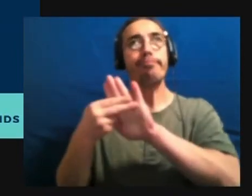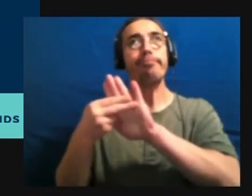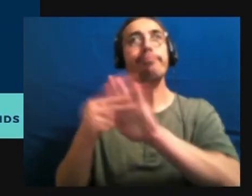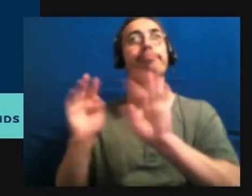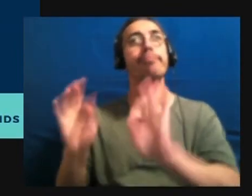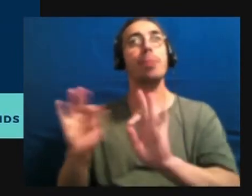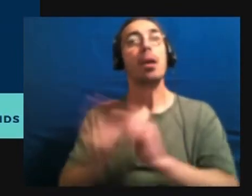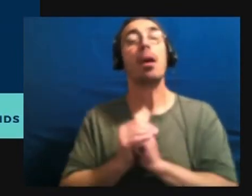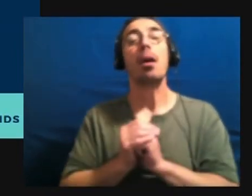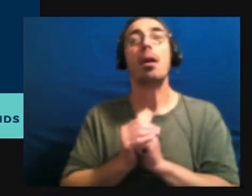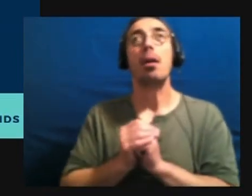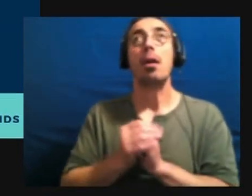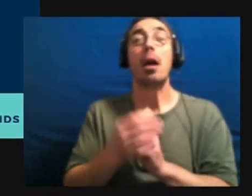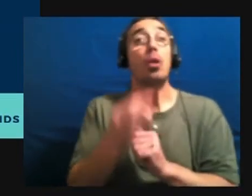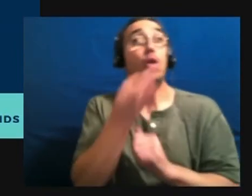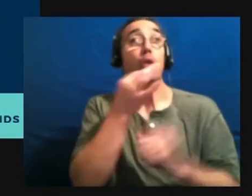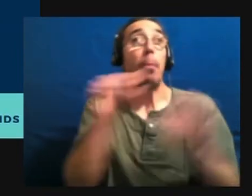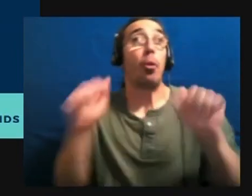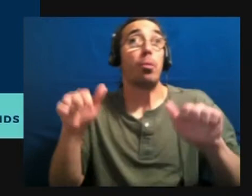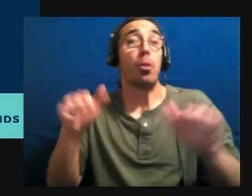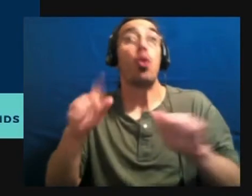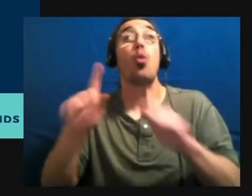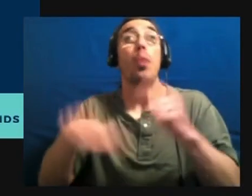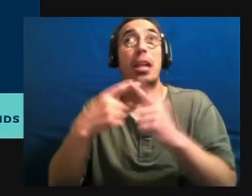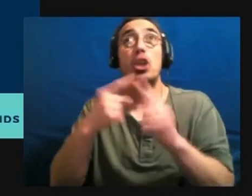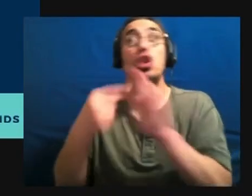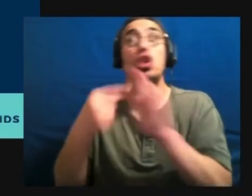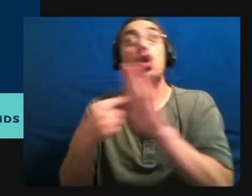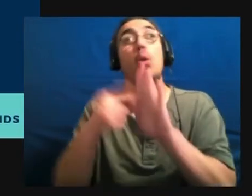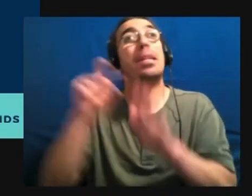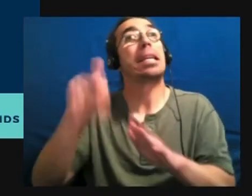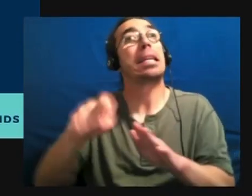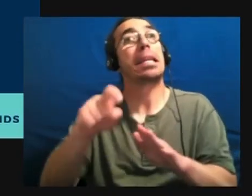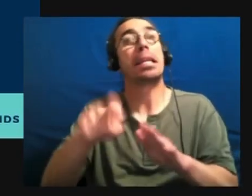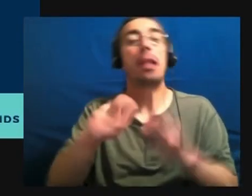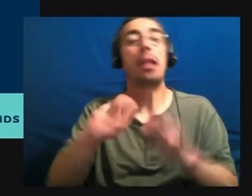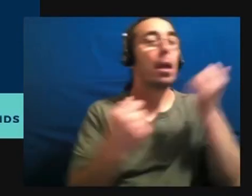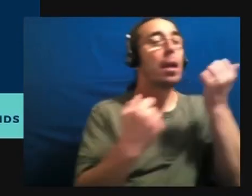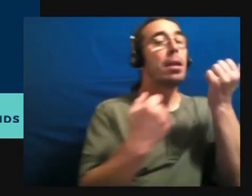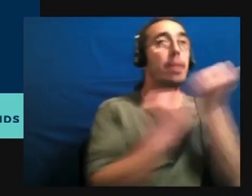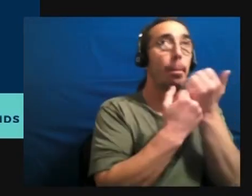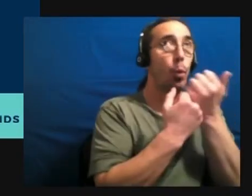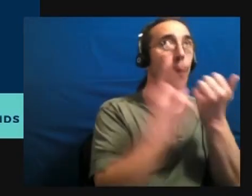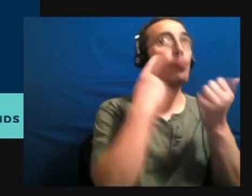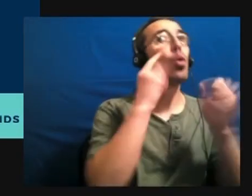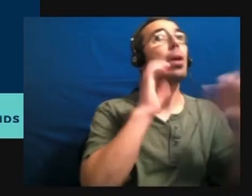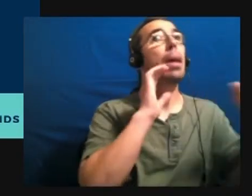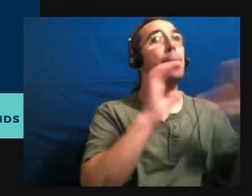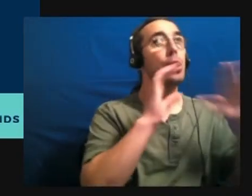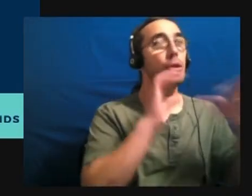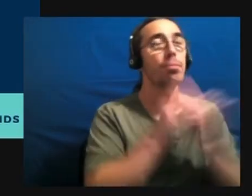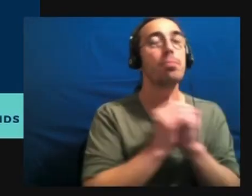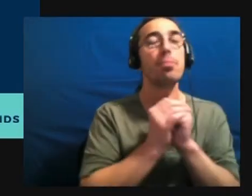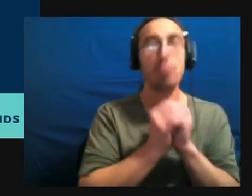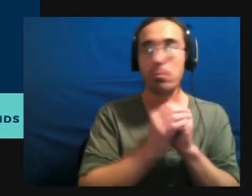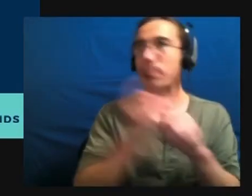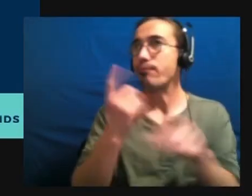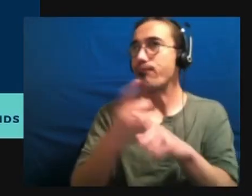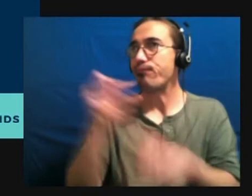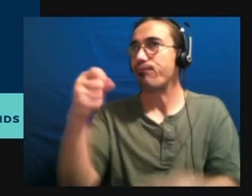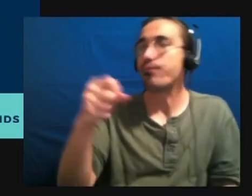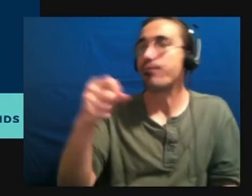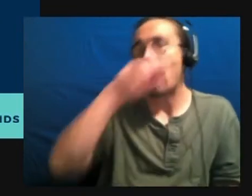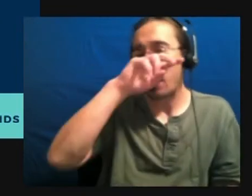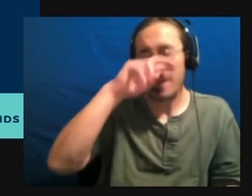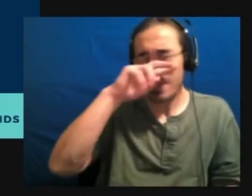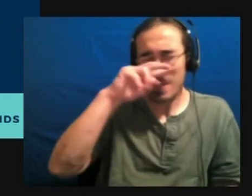As soon as they show a need for communication support, they should have it. Yes, and I just want